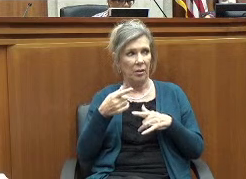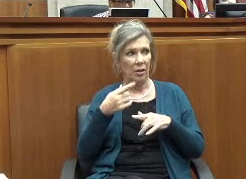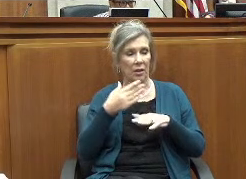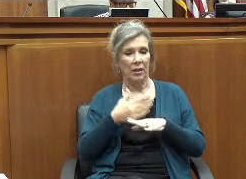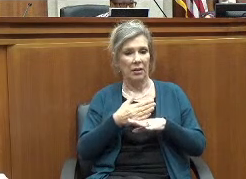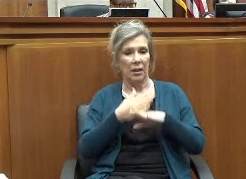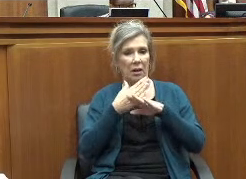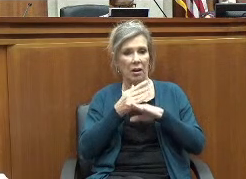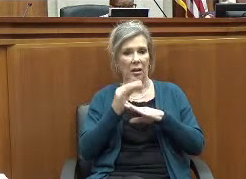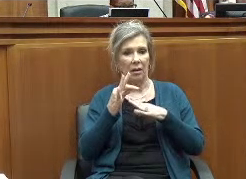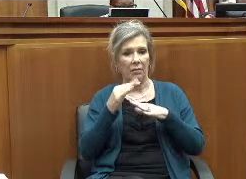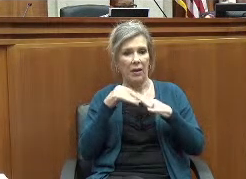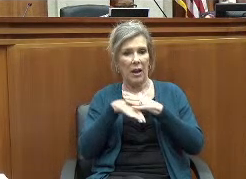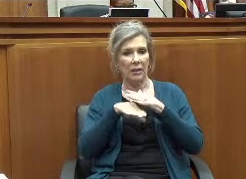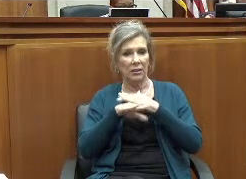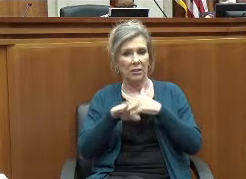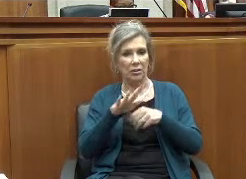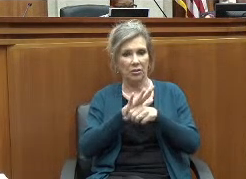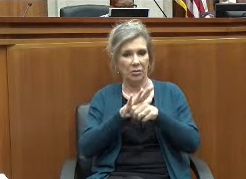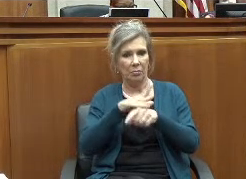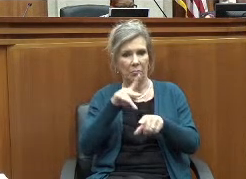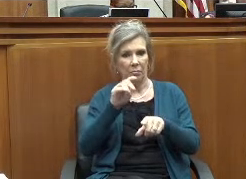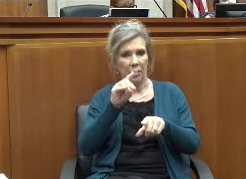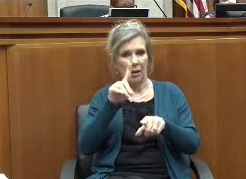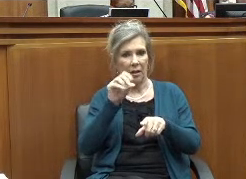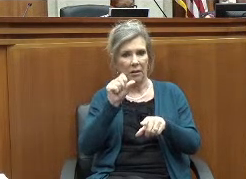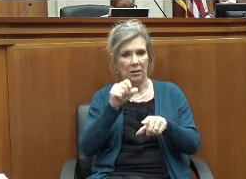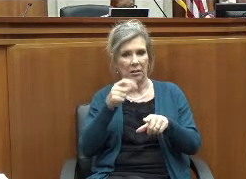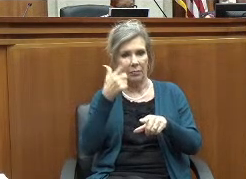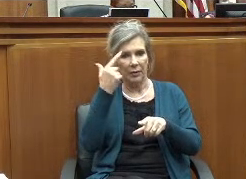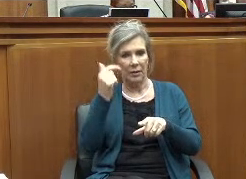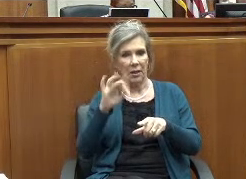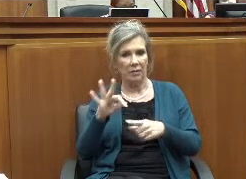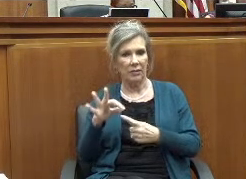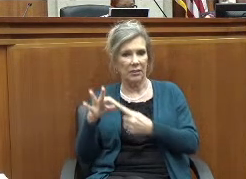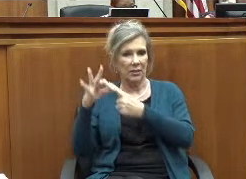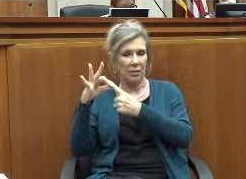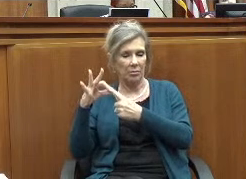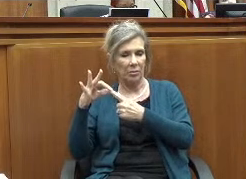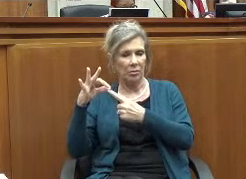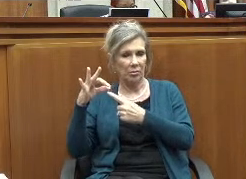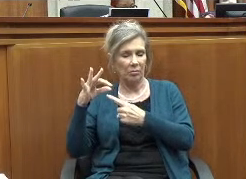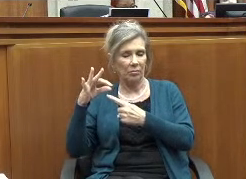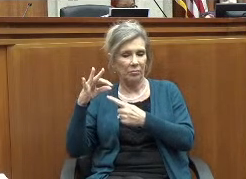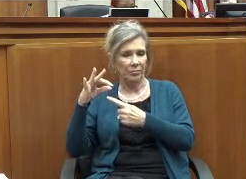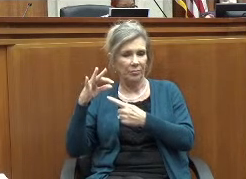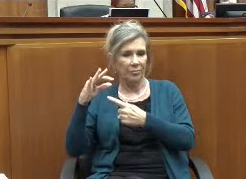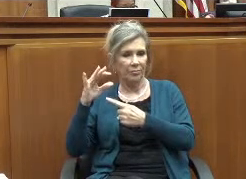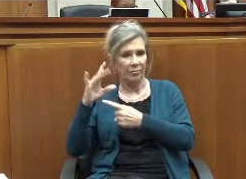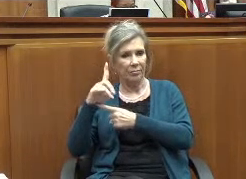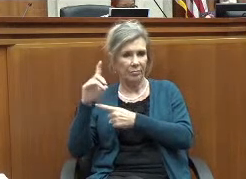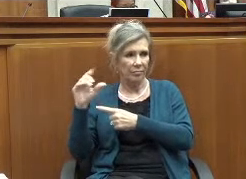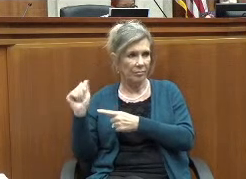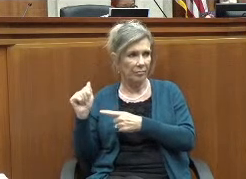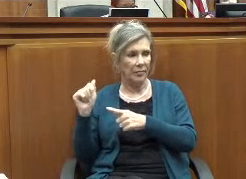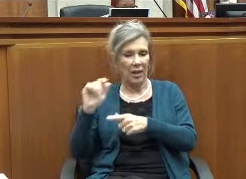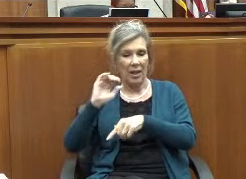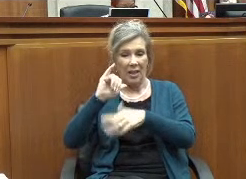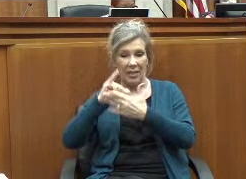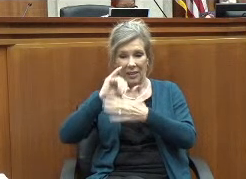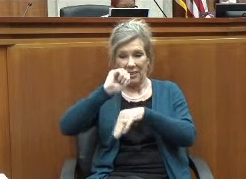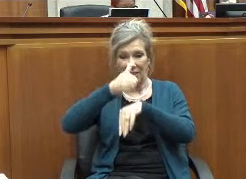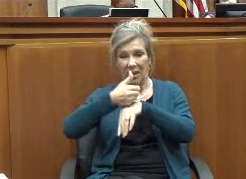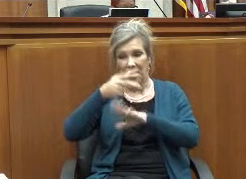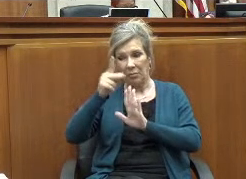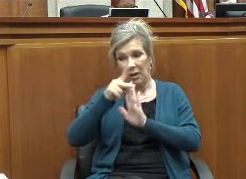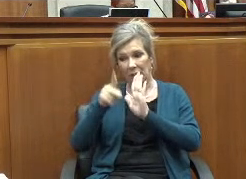denial of access to pods due to exceptionality. That would be setting a policy, for one. Number